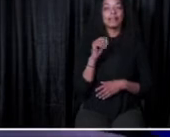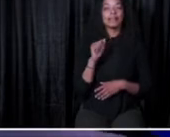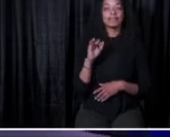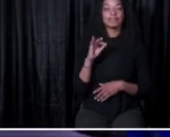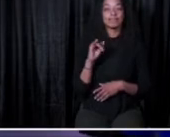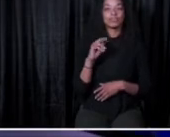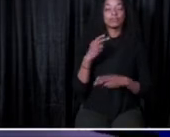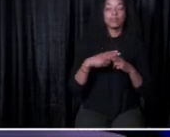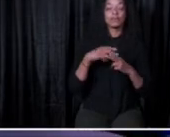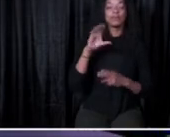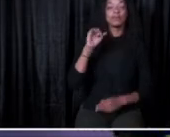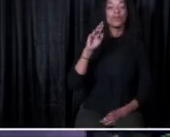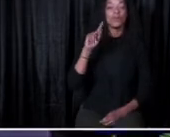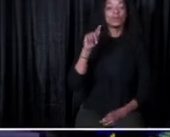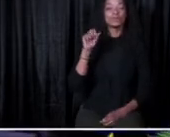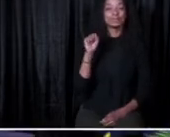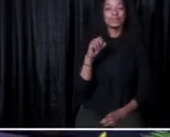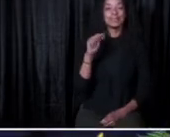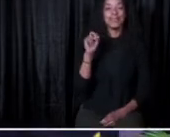of degrees.